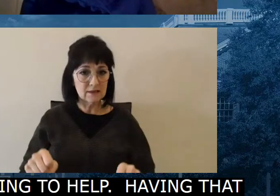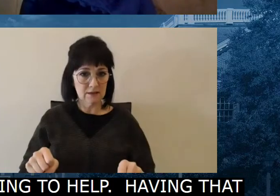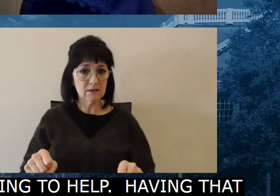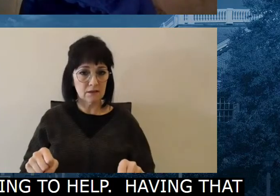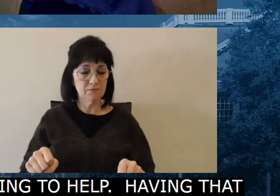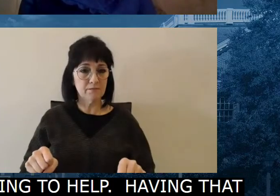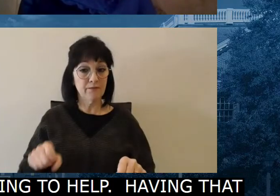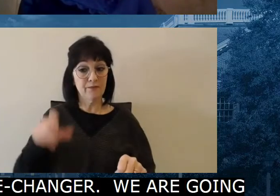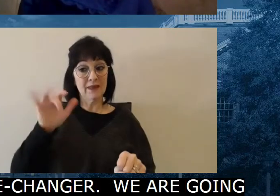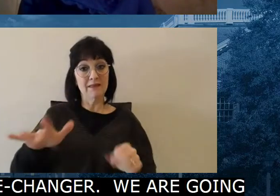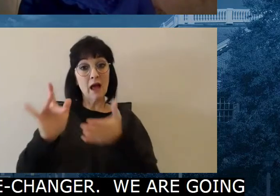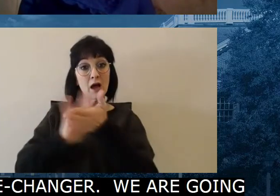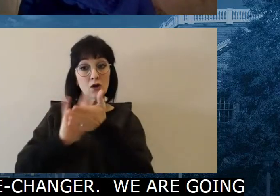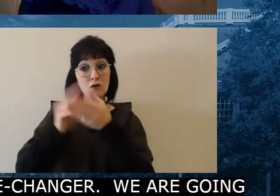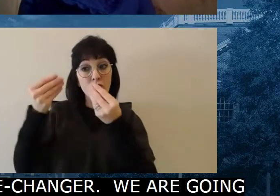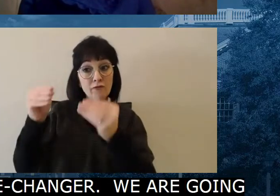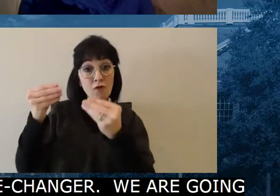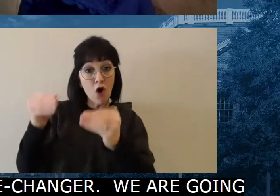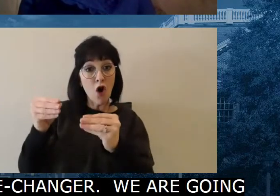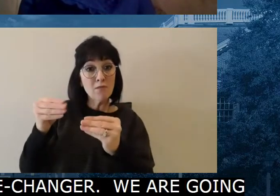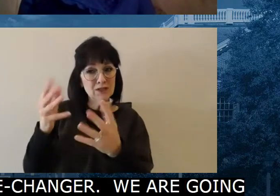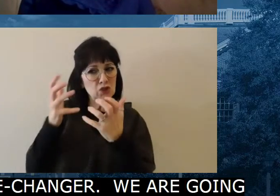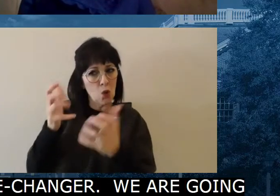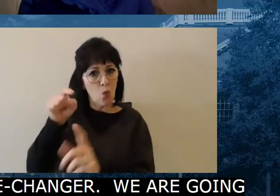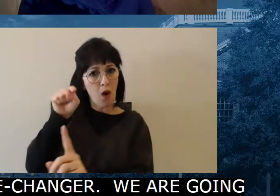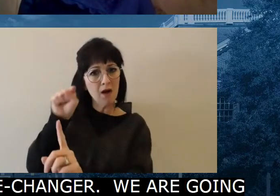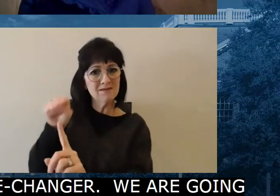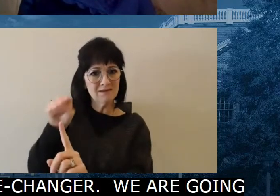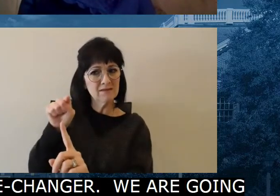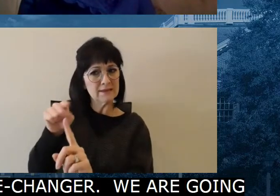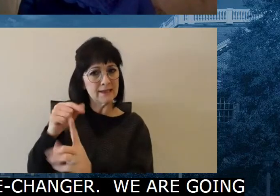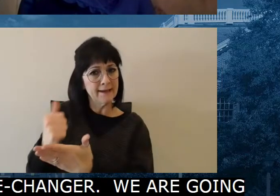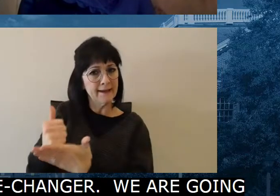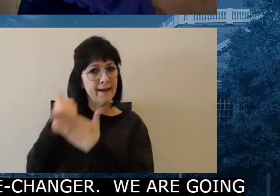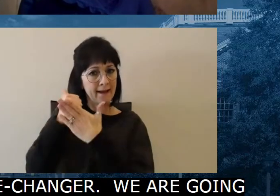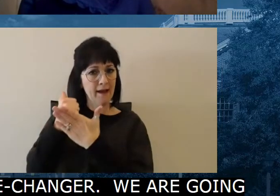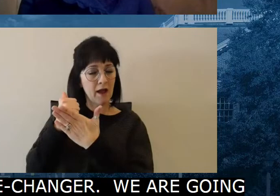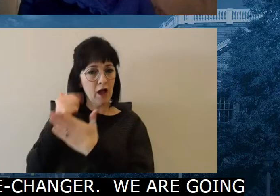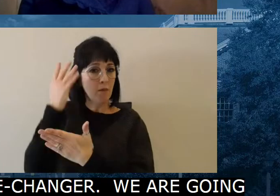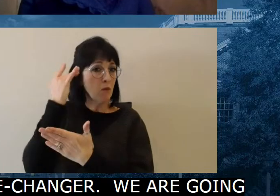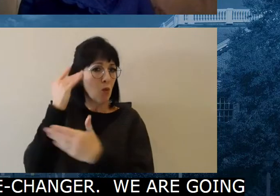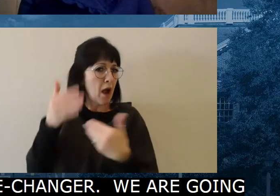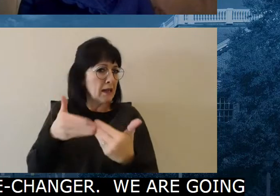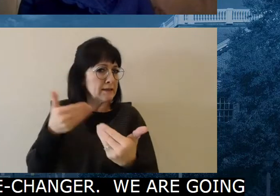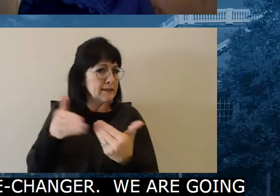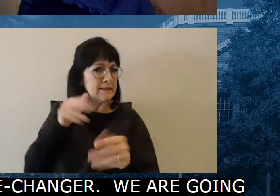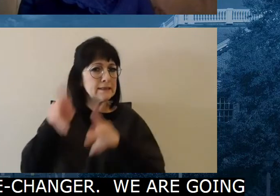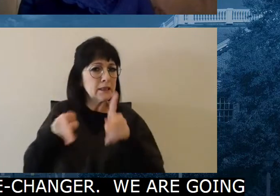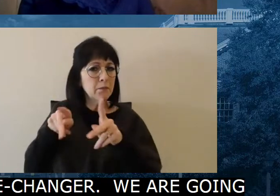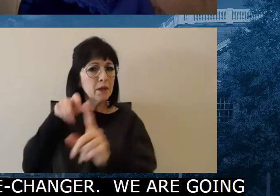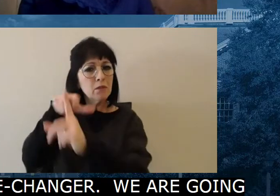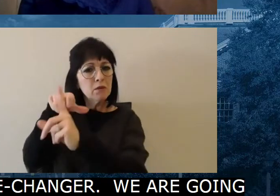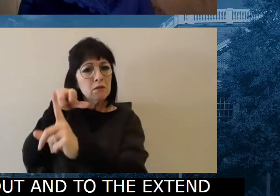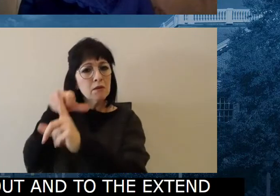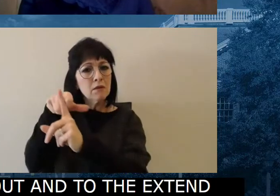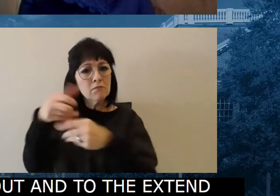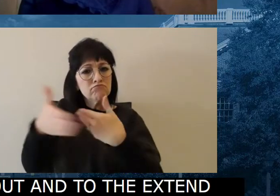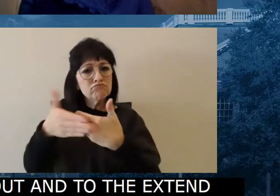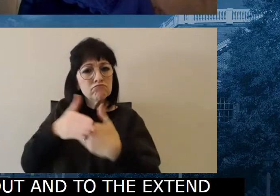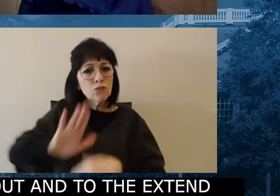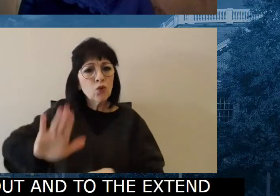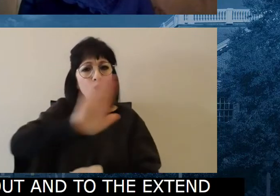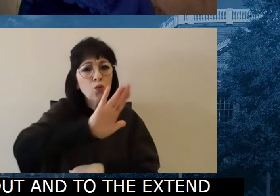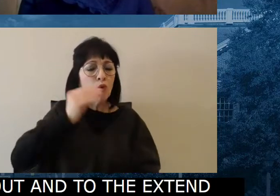pharmacy network, and do it in a way that's demographically equitable. That's kind of the